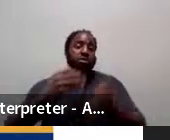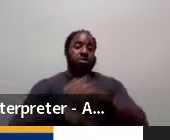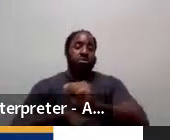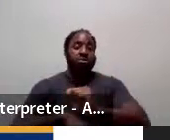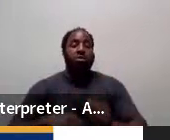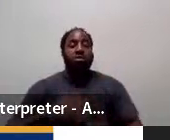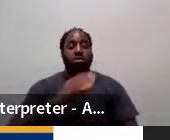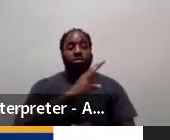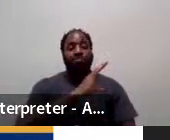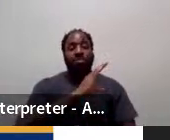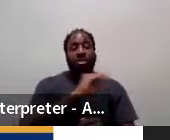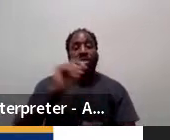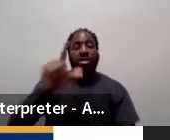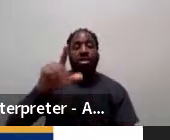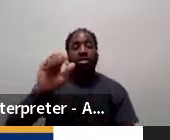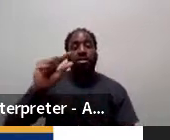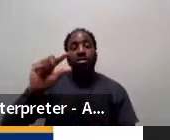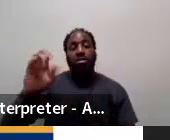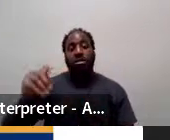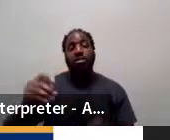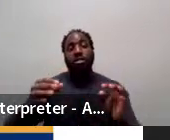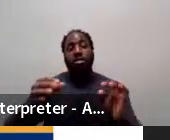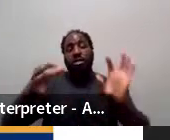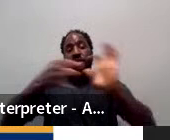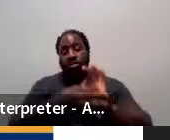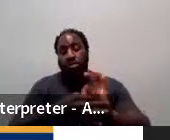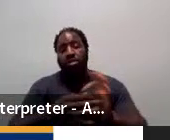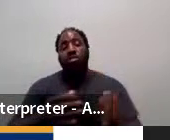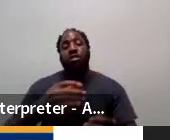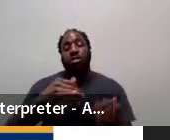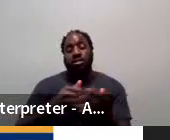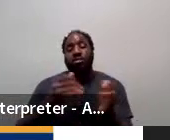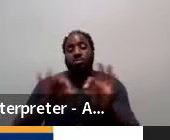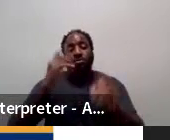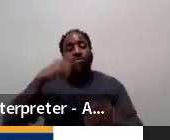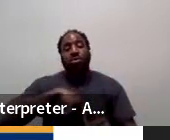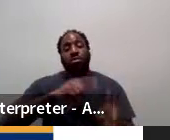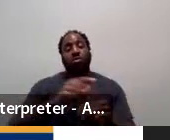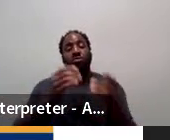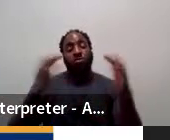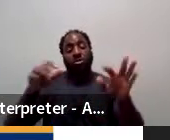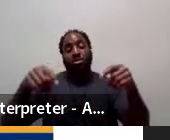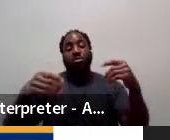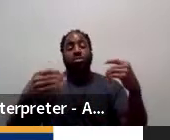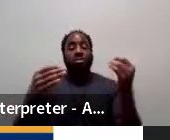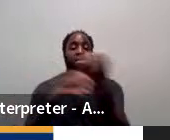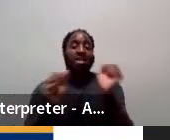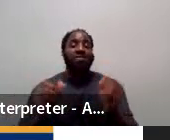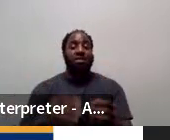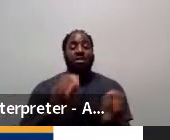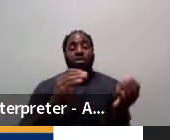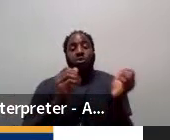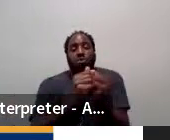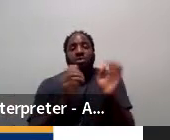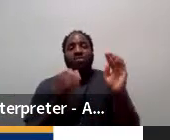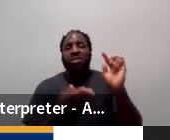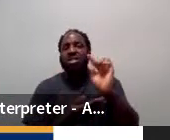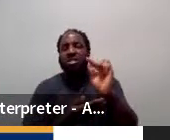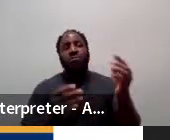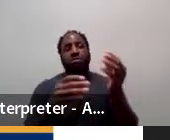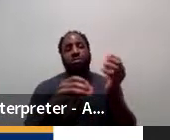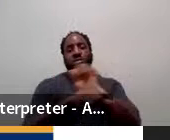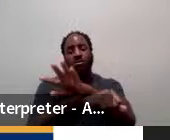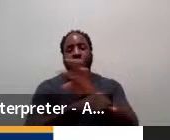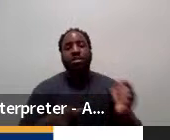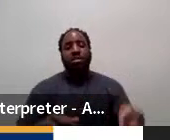Leggett interlocking. Leggett interlocking is critical for us to complete this work safely with minimal impacts to Amtrak. Again, this is a